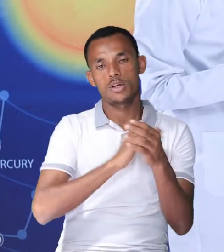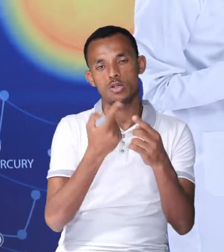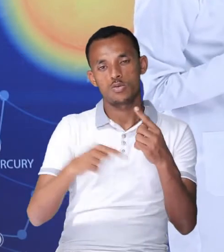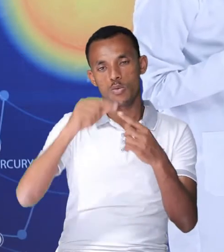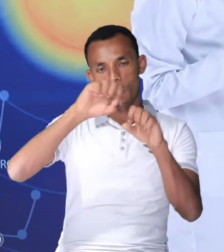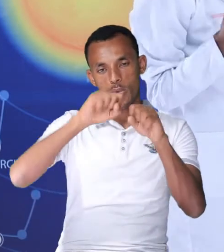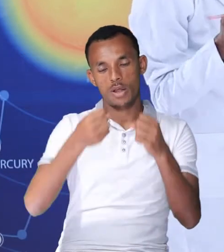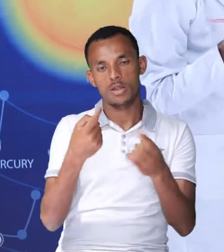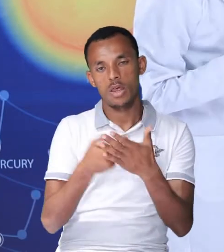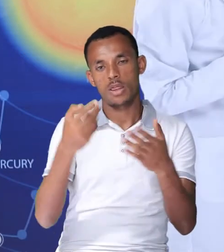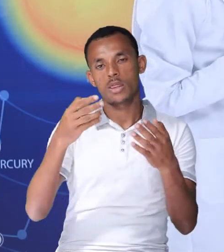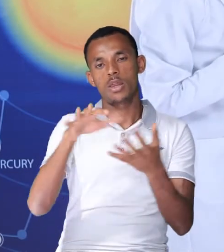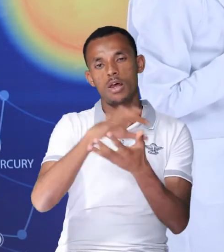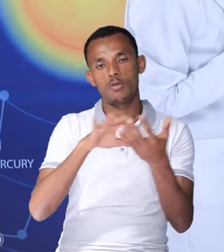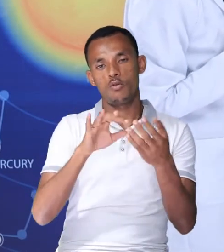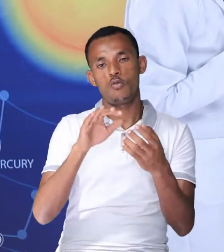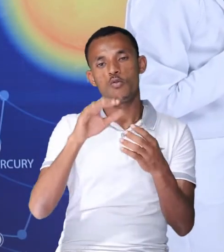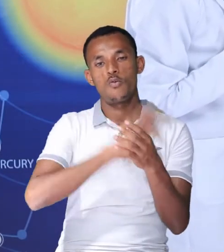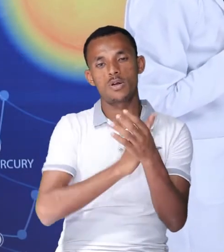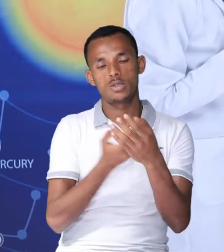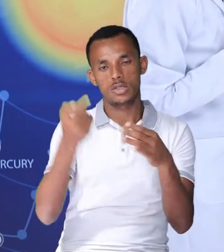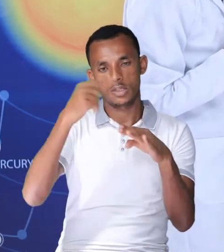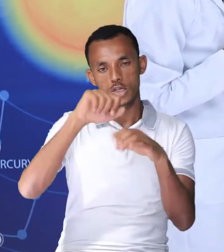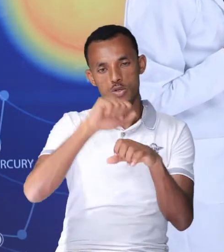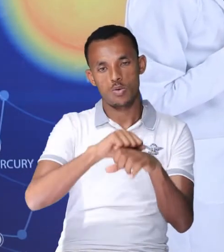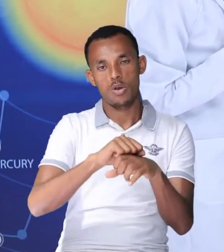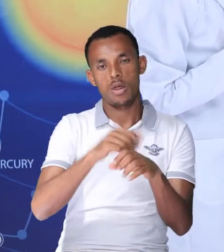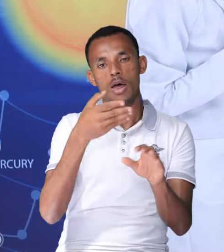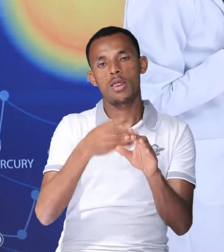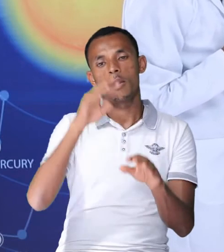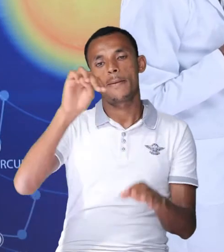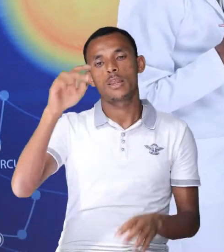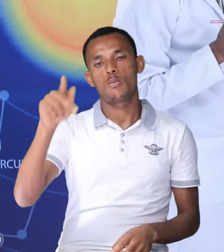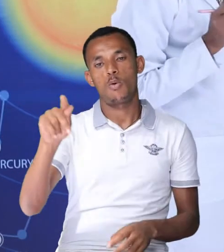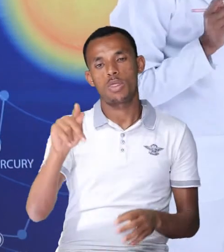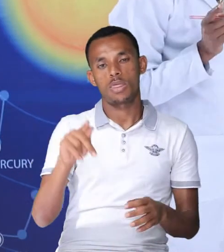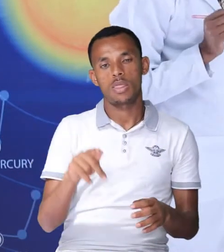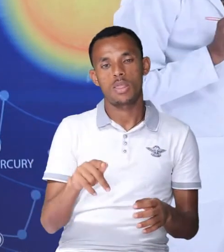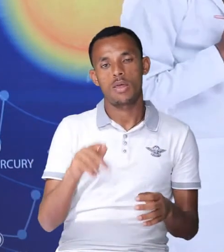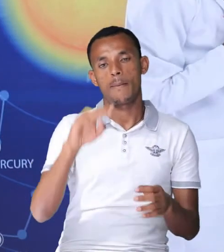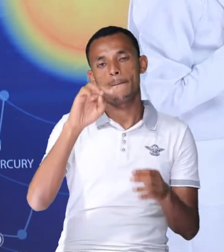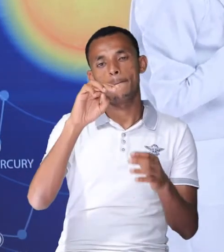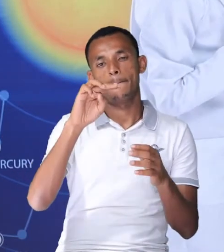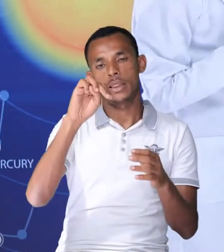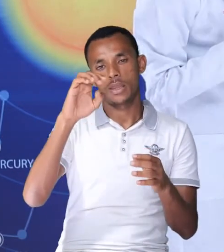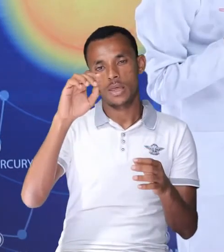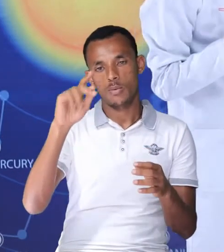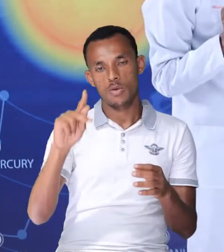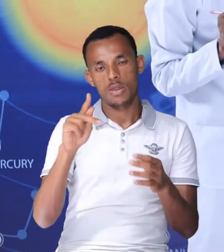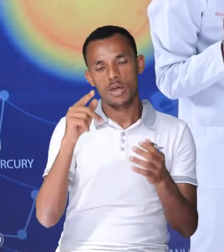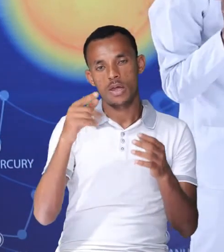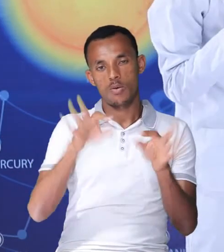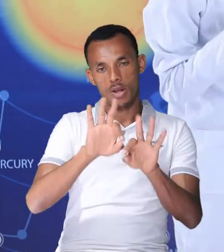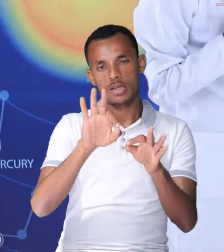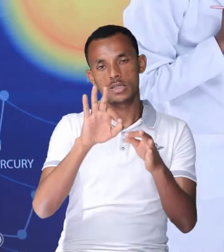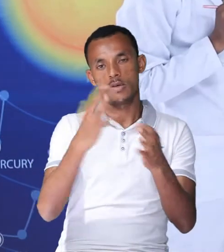break the attractive forces in that solid at the melting point. Melting requires the supply of